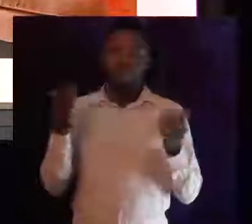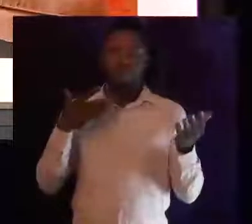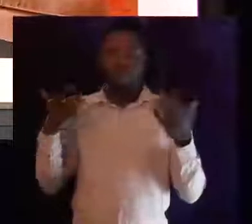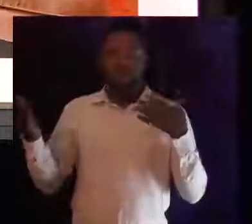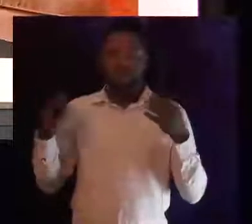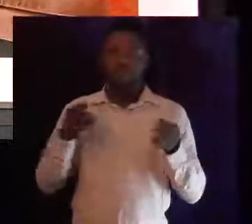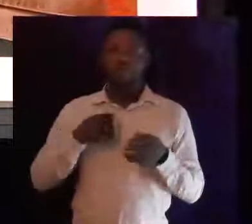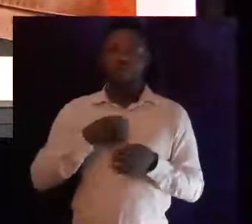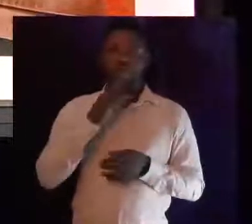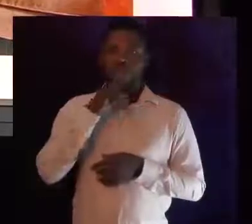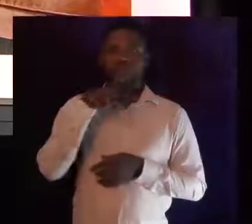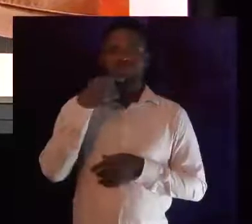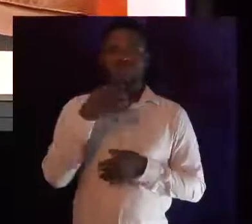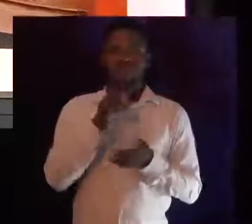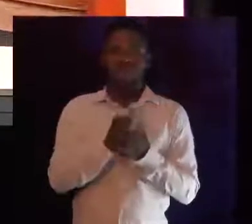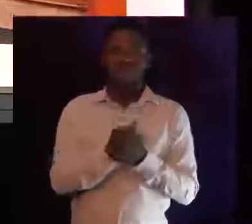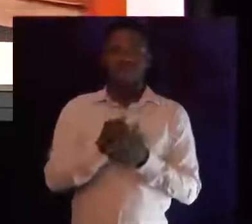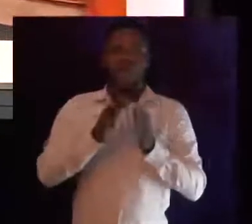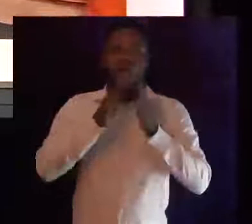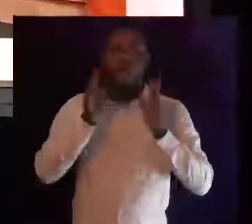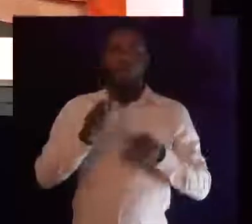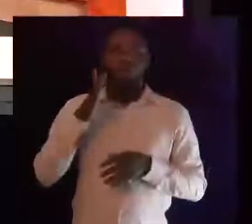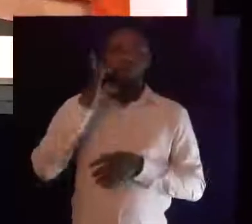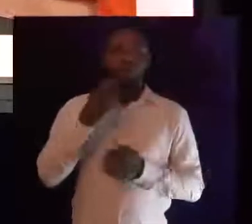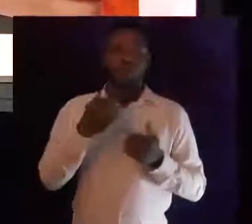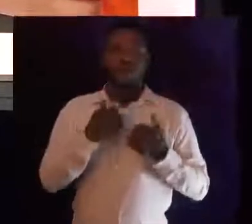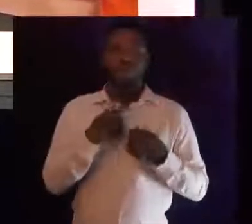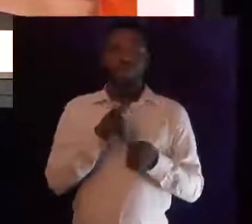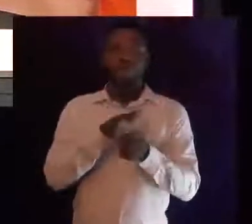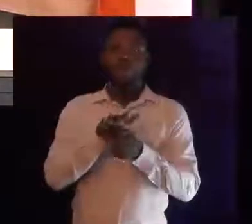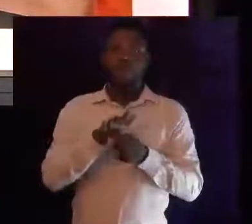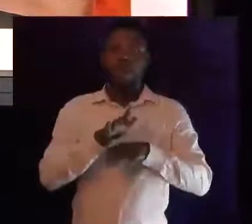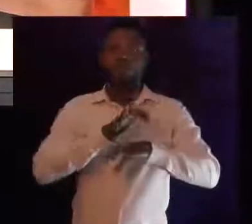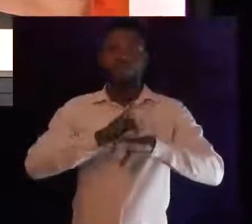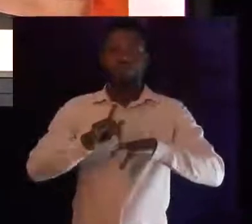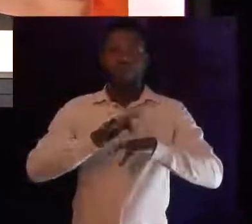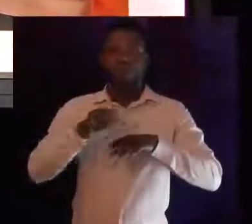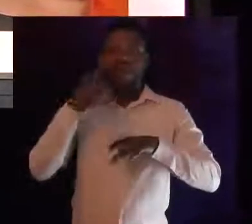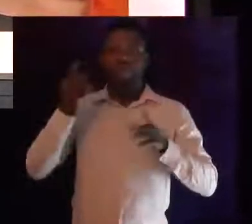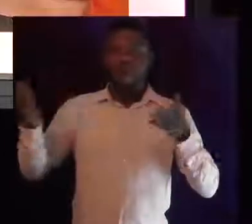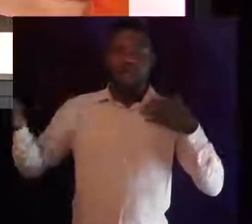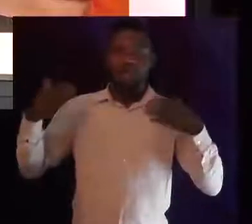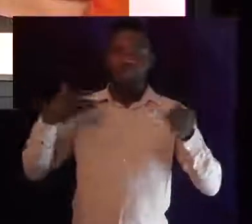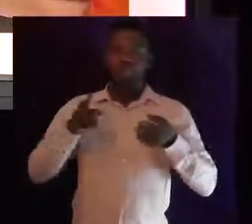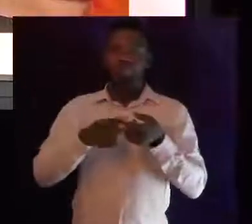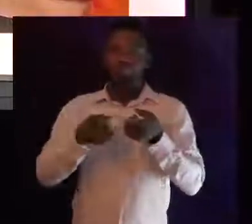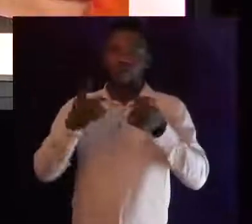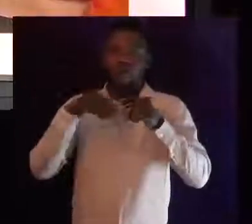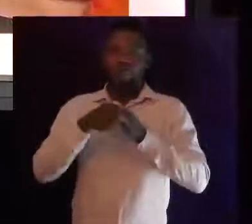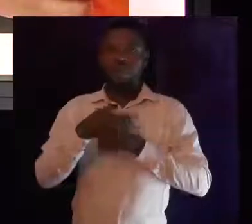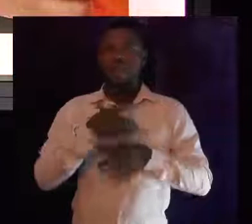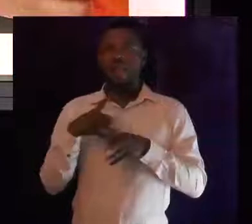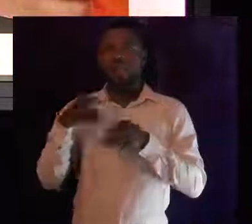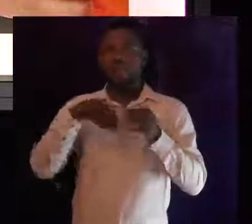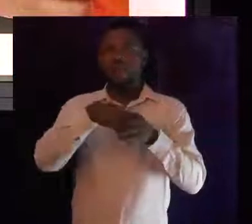we talk about ventilation, we are saying that house should have enough space for air